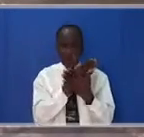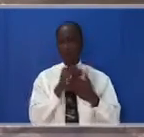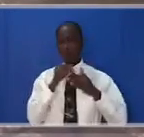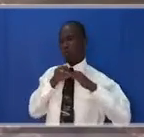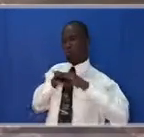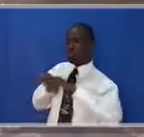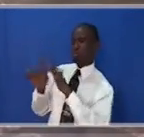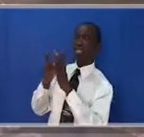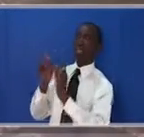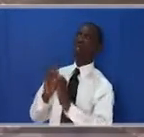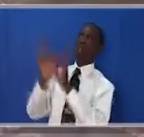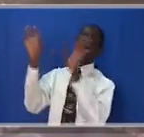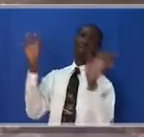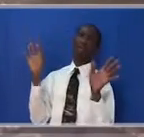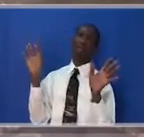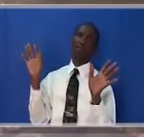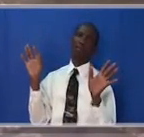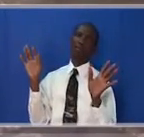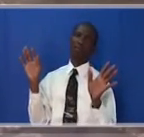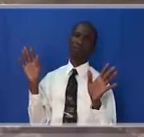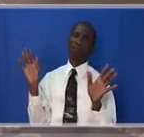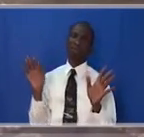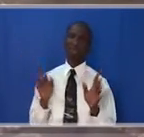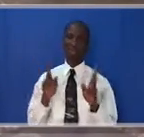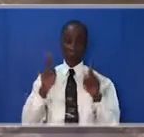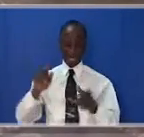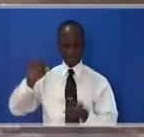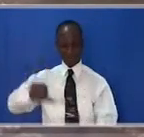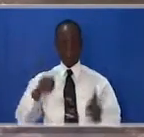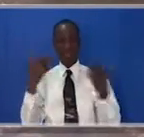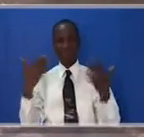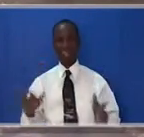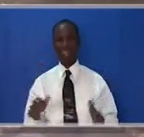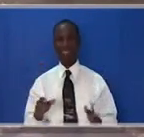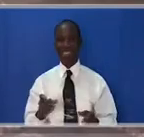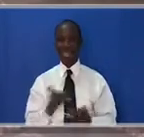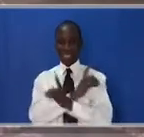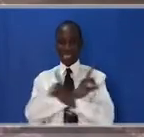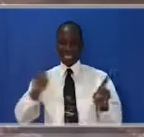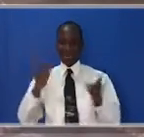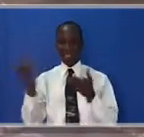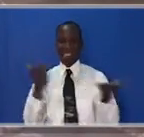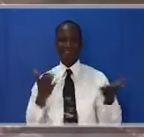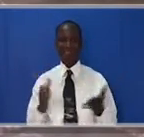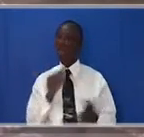boys. And it is a one year suba deliverance service be a one year.